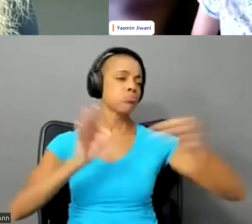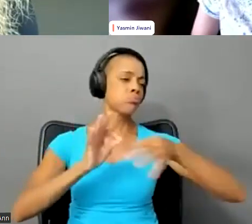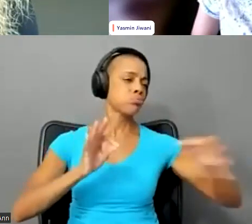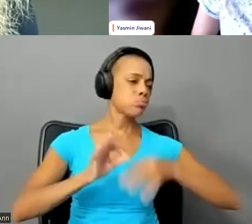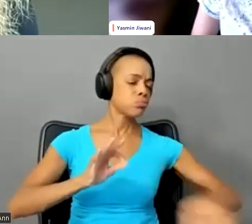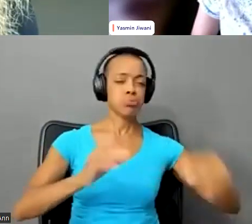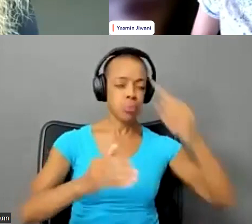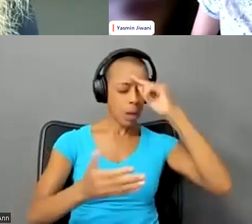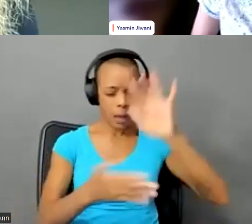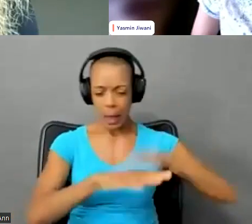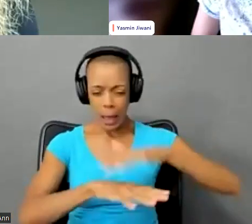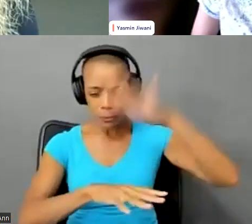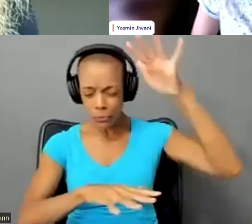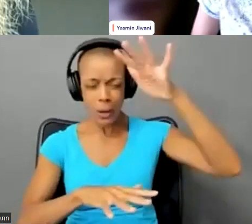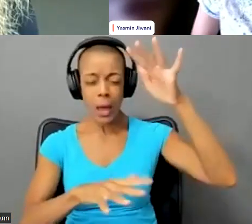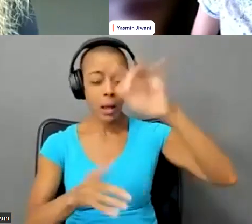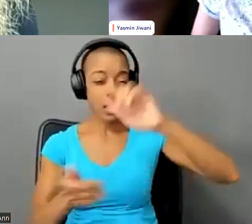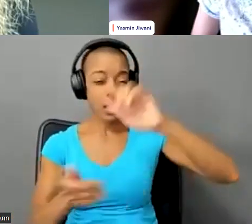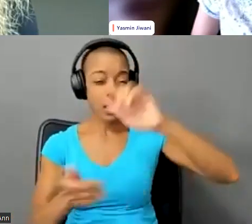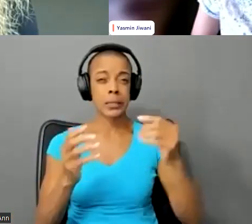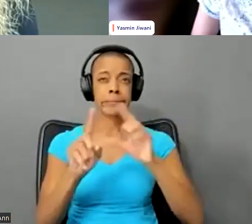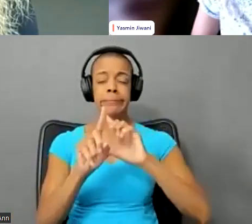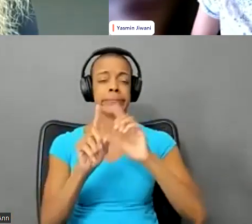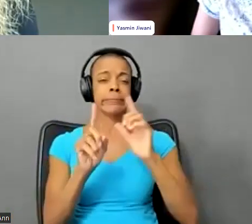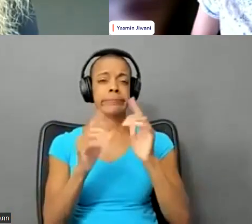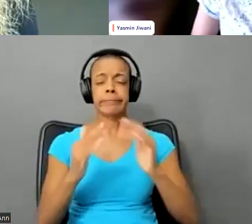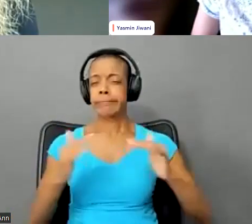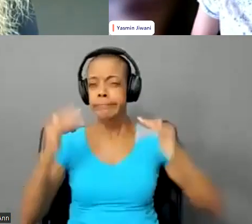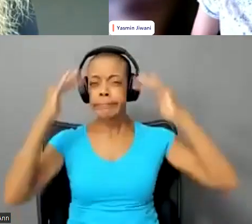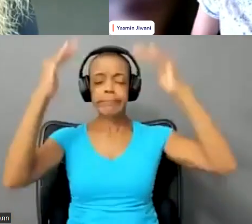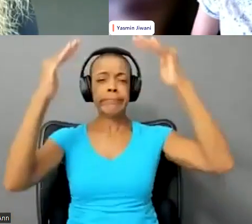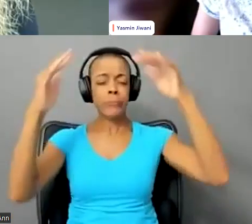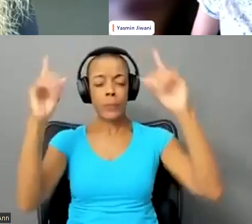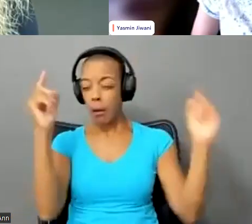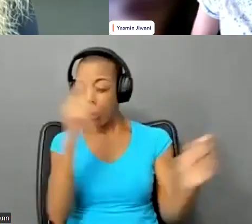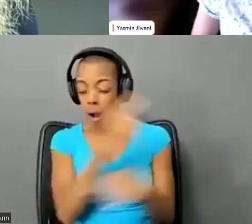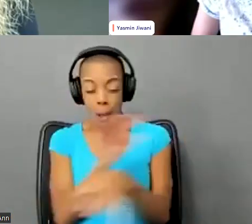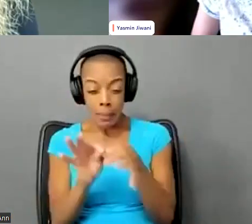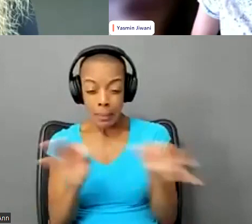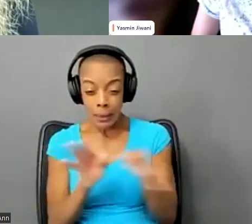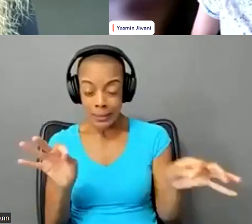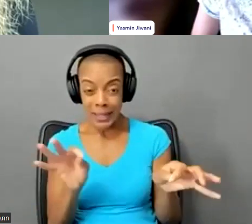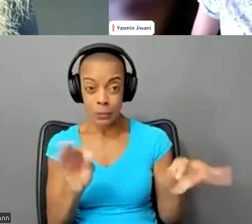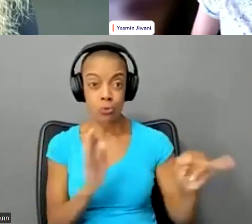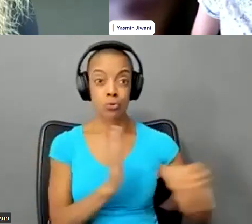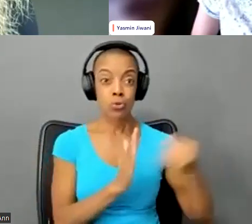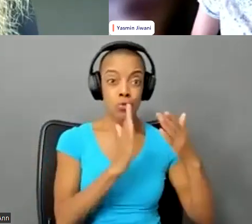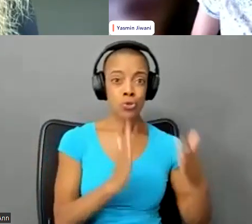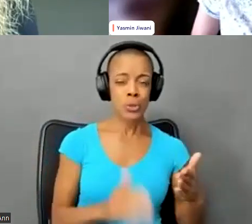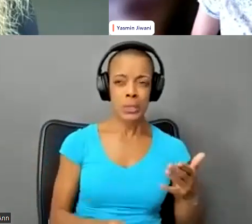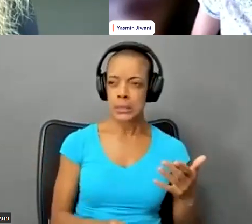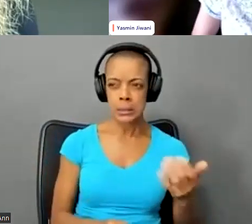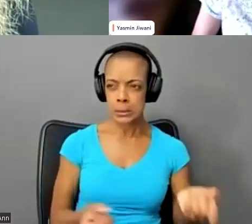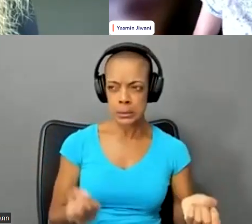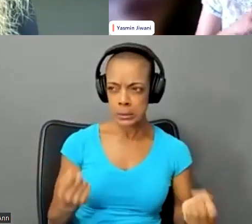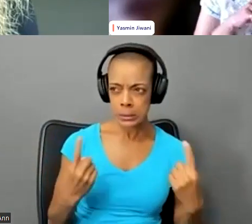don't relate to, or that they don't know how to easily translate to their audience, what we know is that